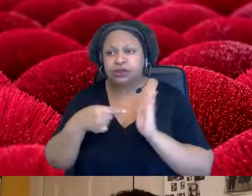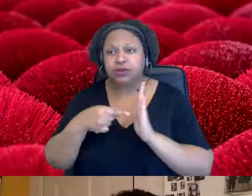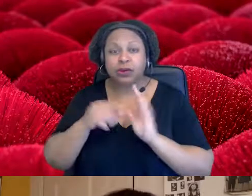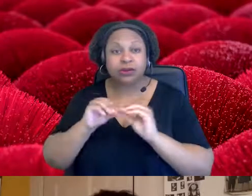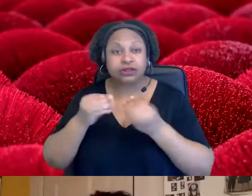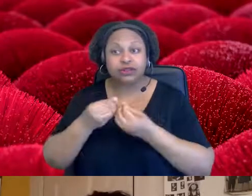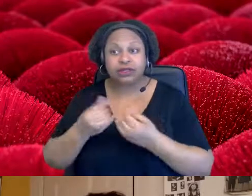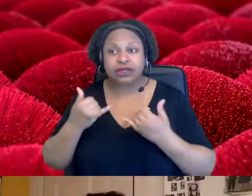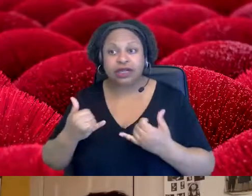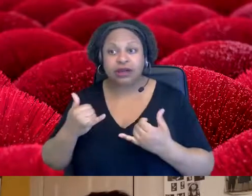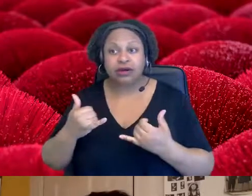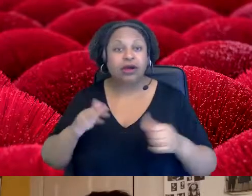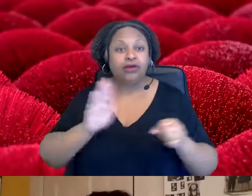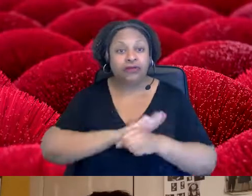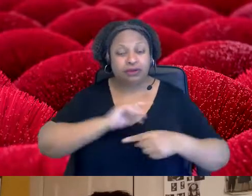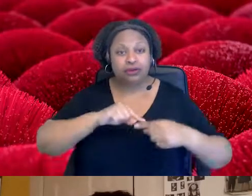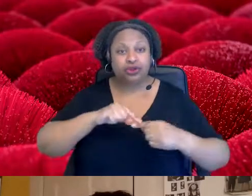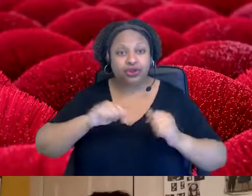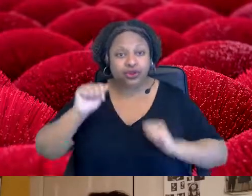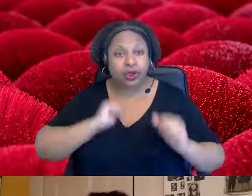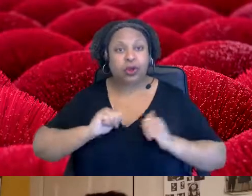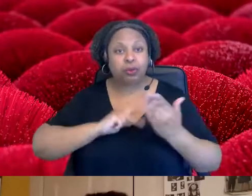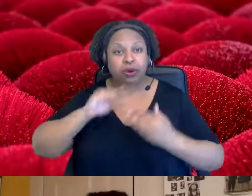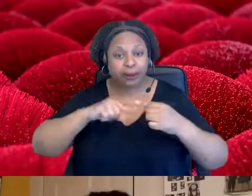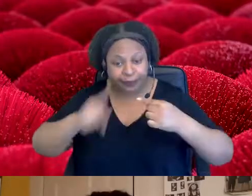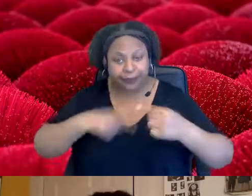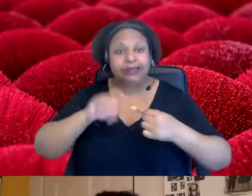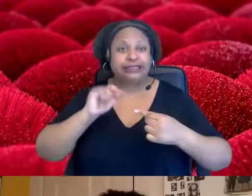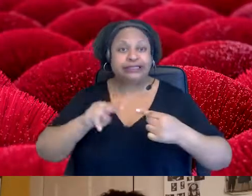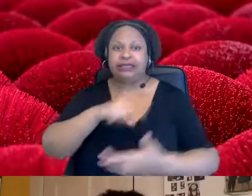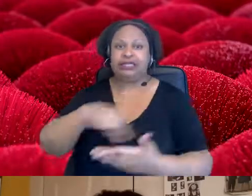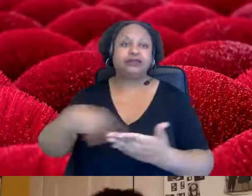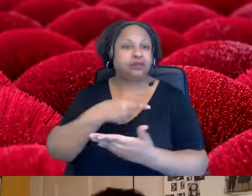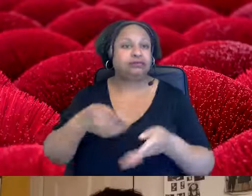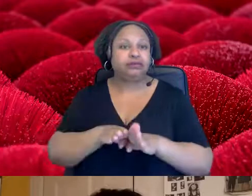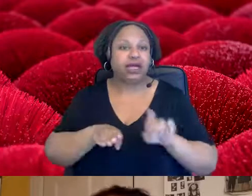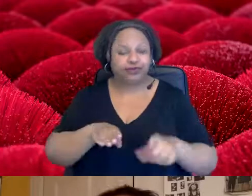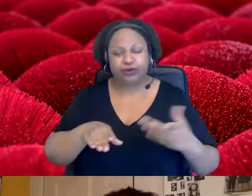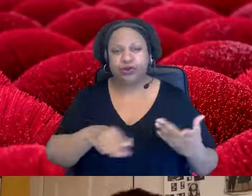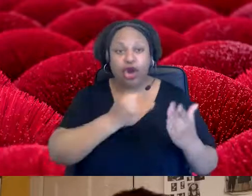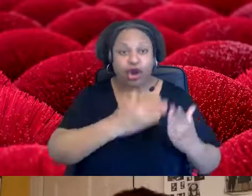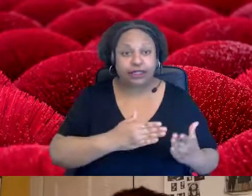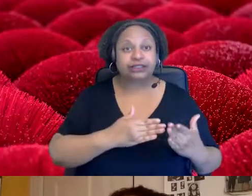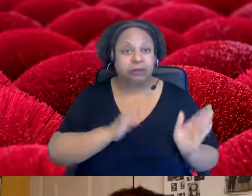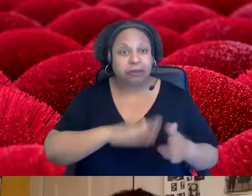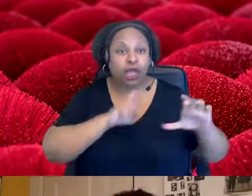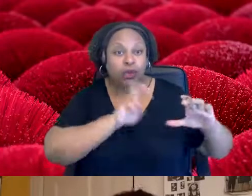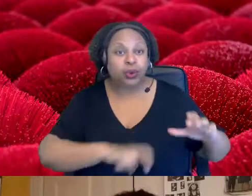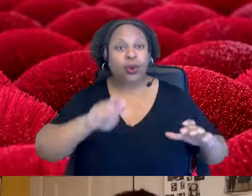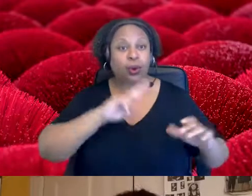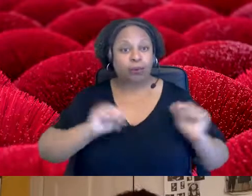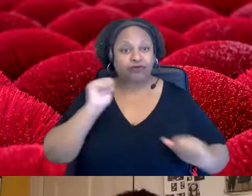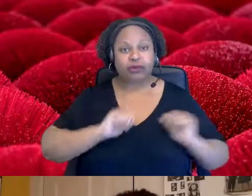suddenly had to cancel full seasons and had to cancel a lot of programming, and artists had to cancel tours or